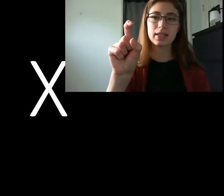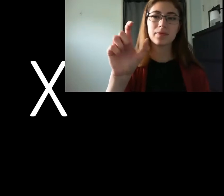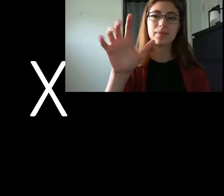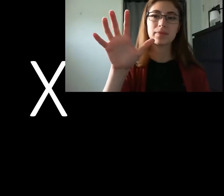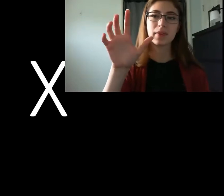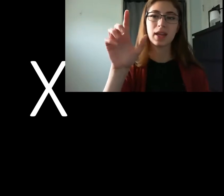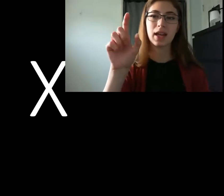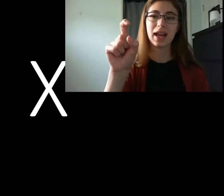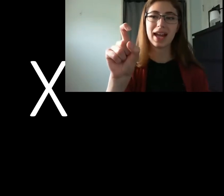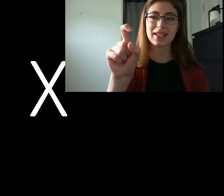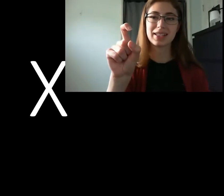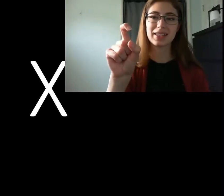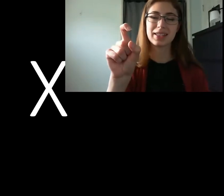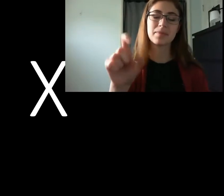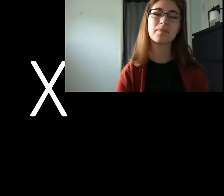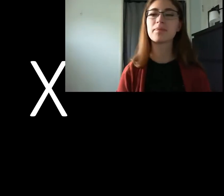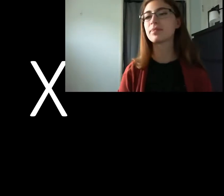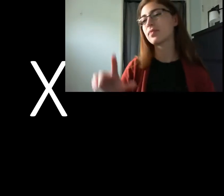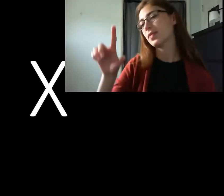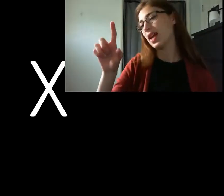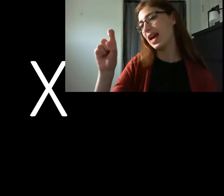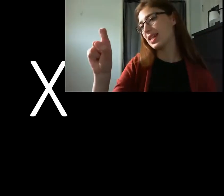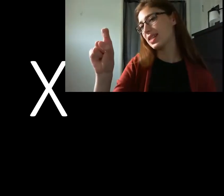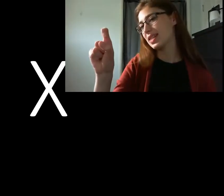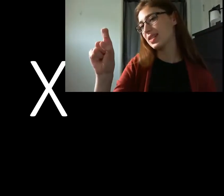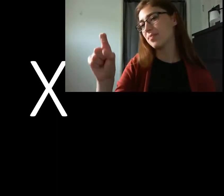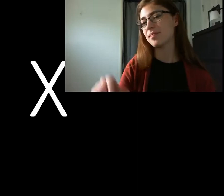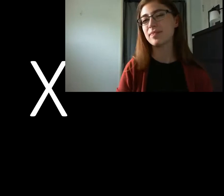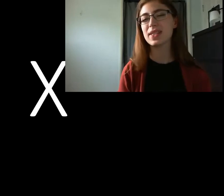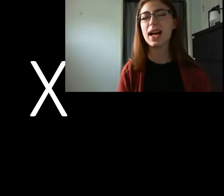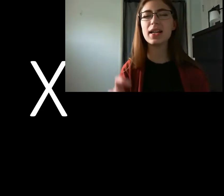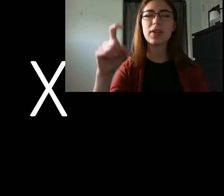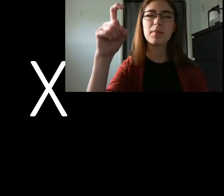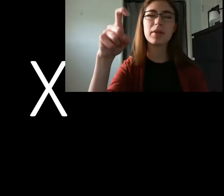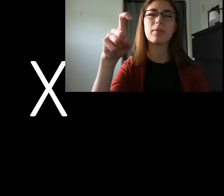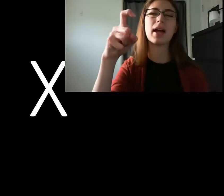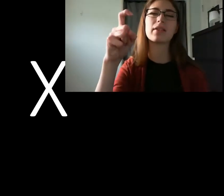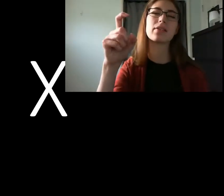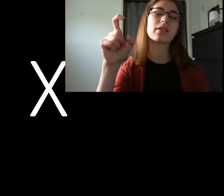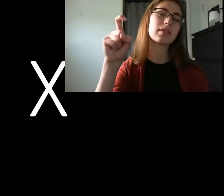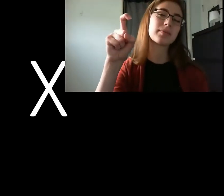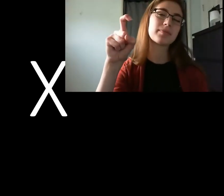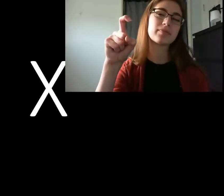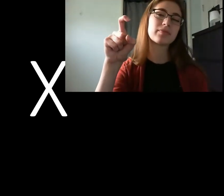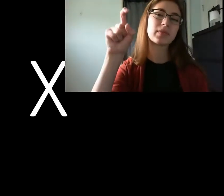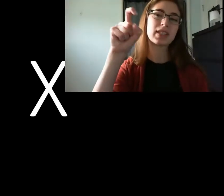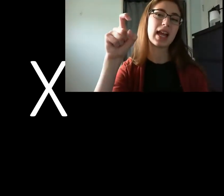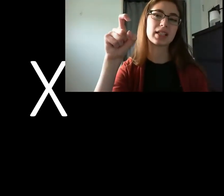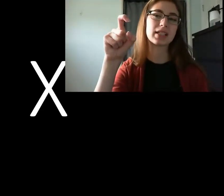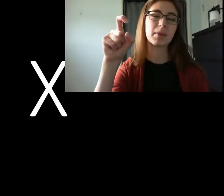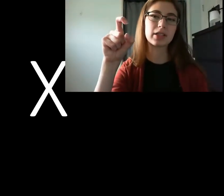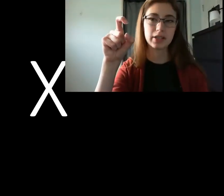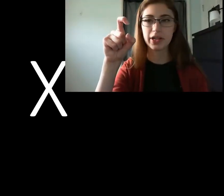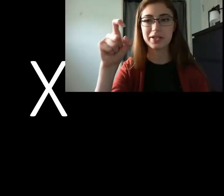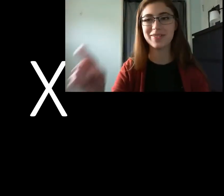X, X, X. It's kind of like a bit of a pirate's hook.